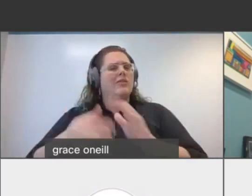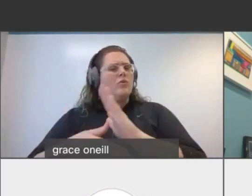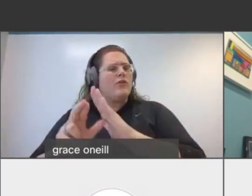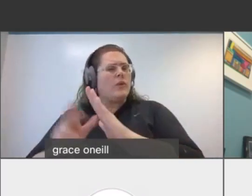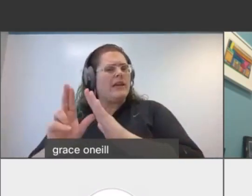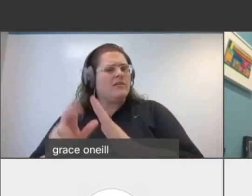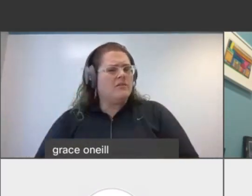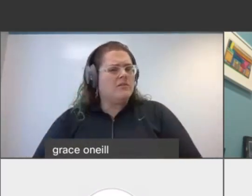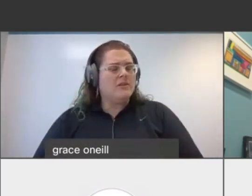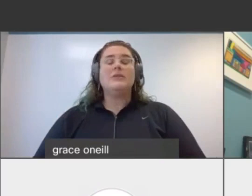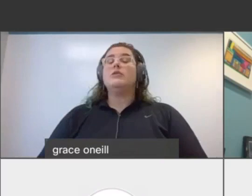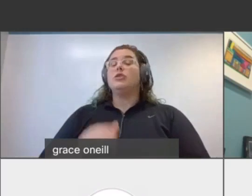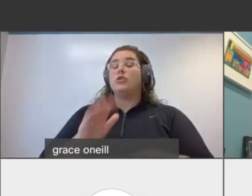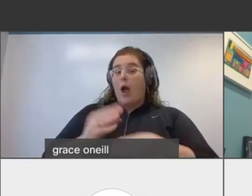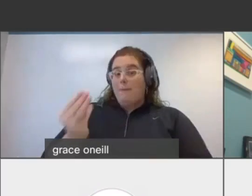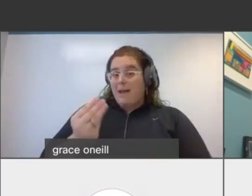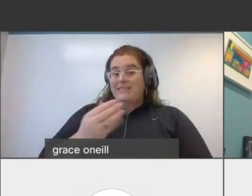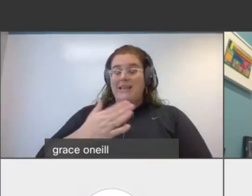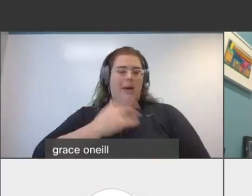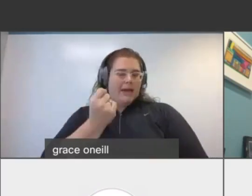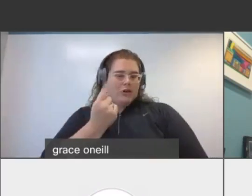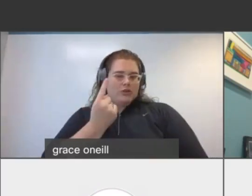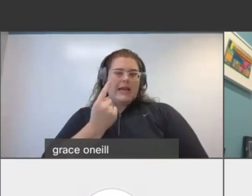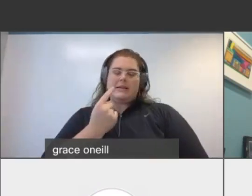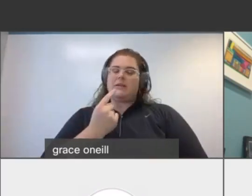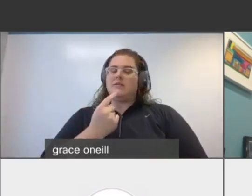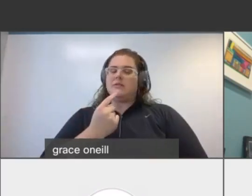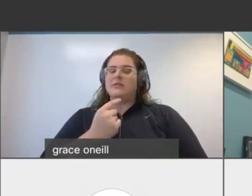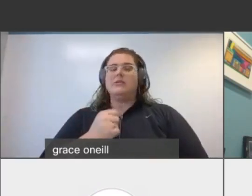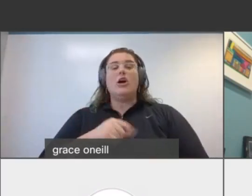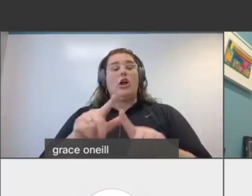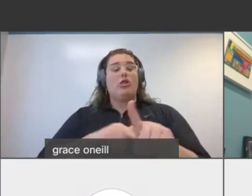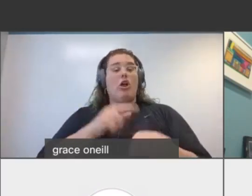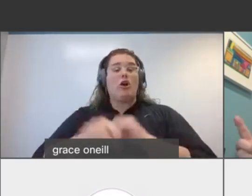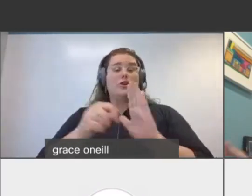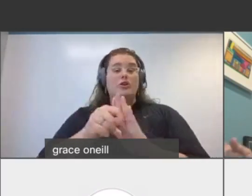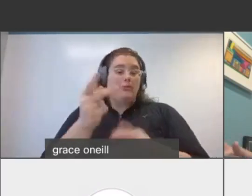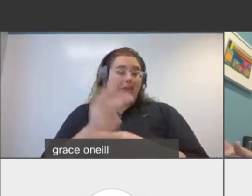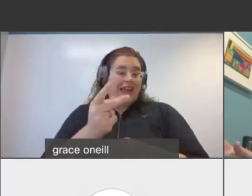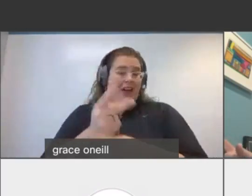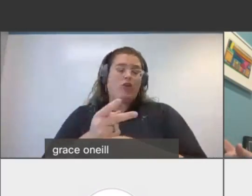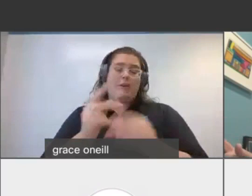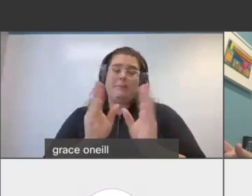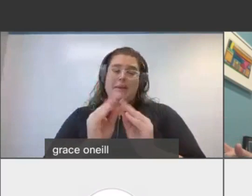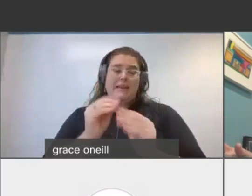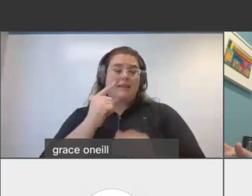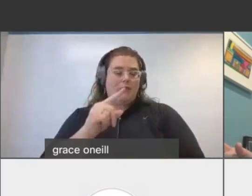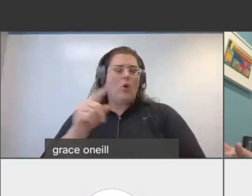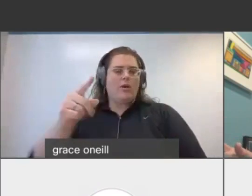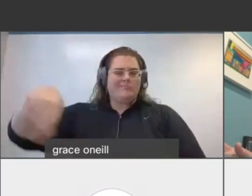Monday, my understanding is that there was a long-term care administrators meeting that they invited